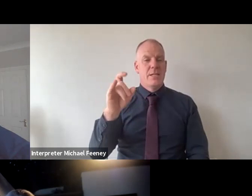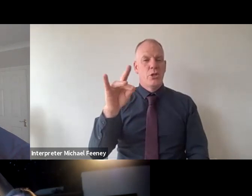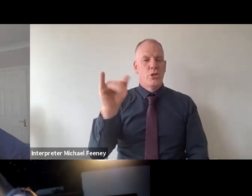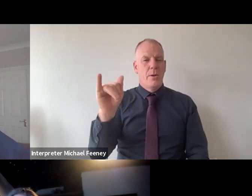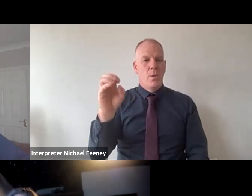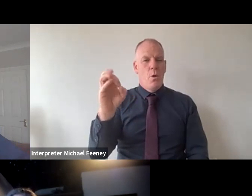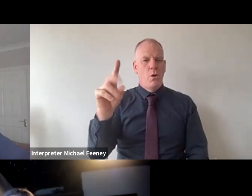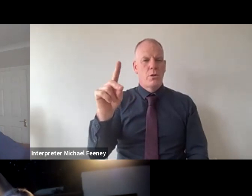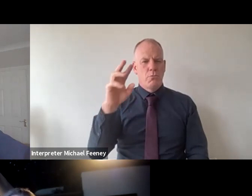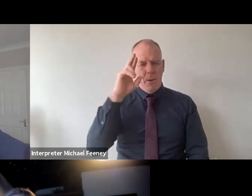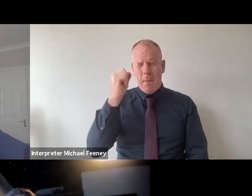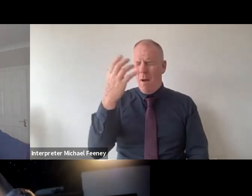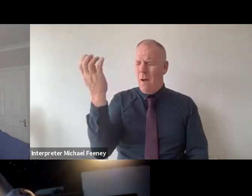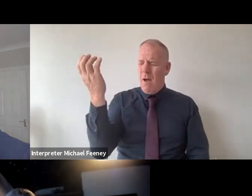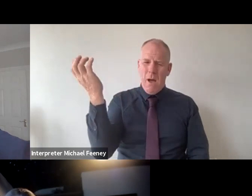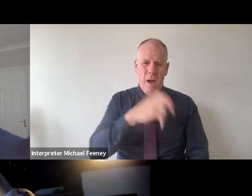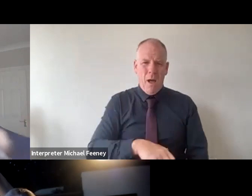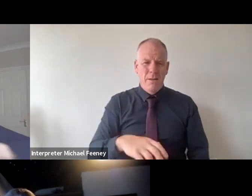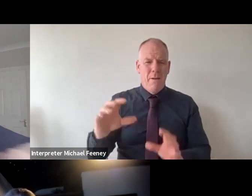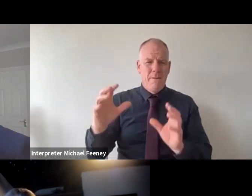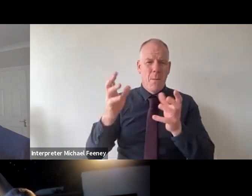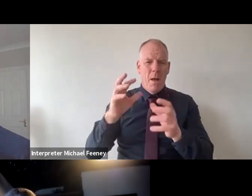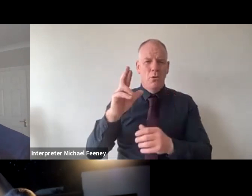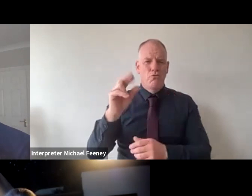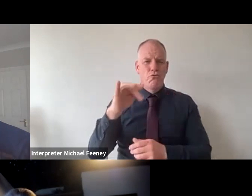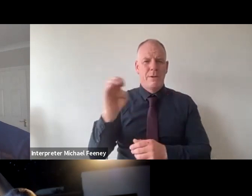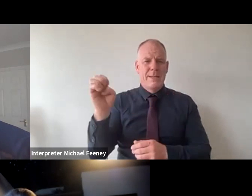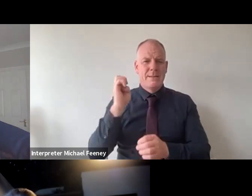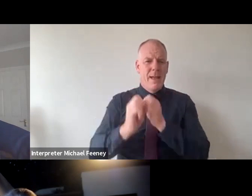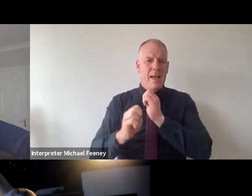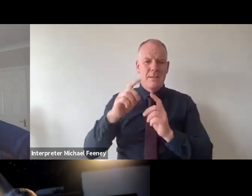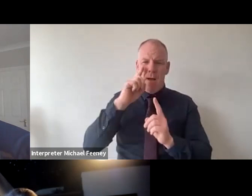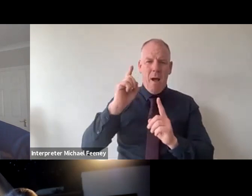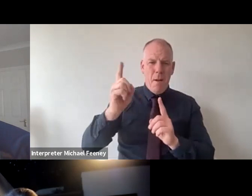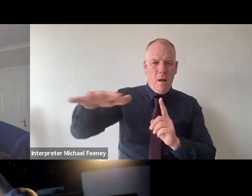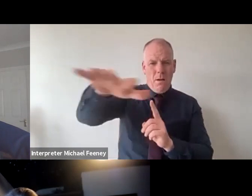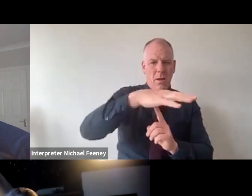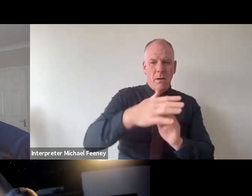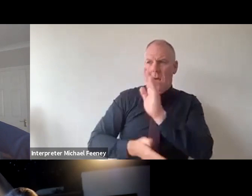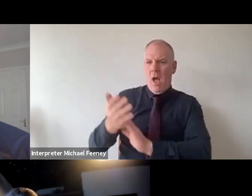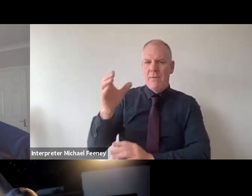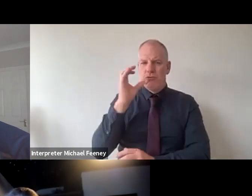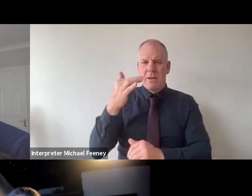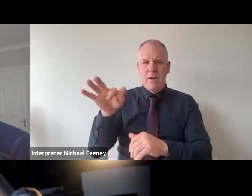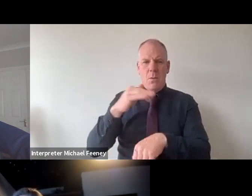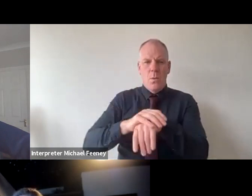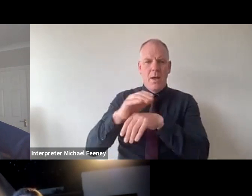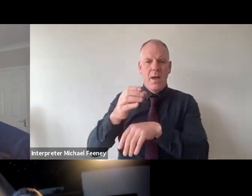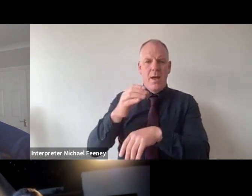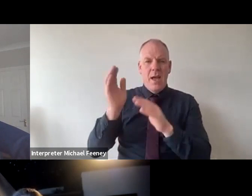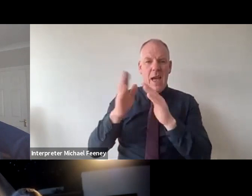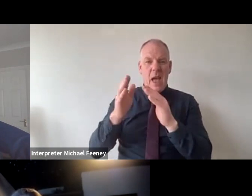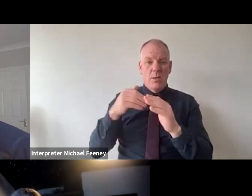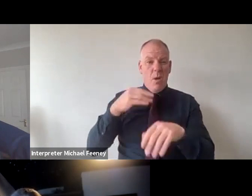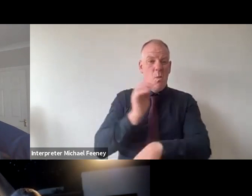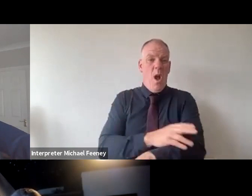really hot out, and we were playing football in Ringsend Park, and we went over. He went over to get a drink in his house in Sandymount, so I walked over